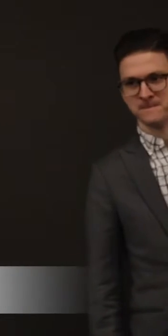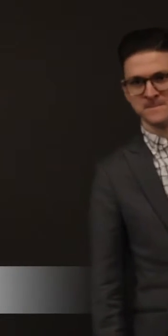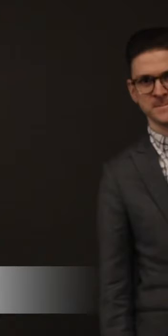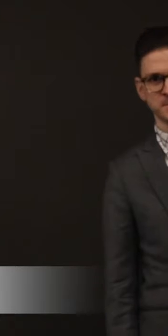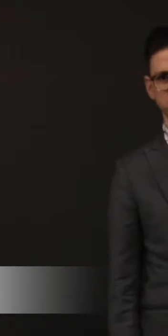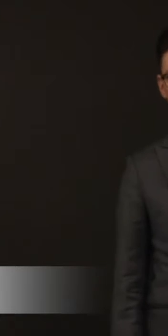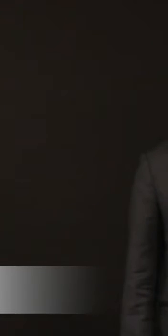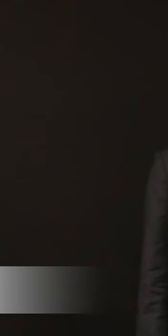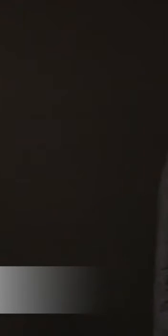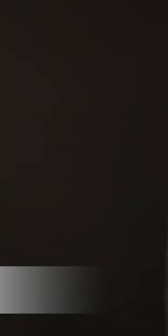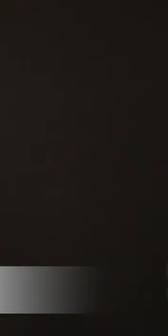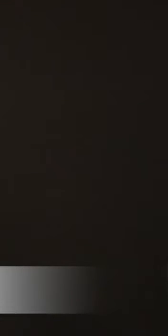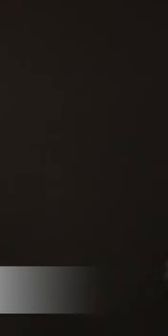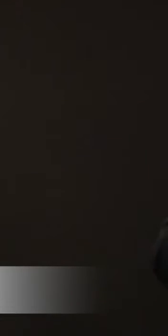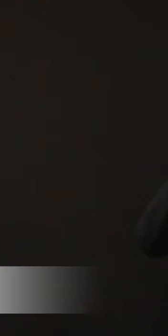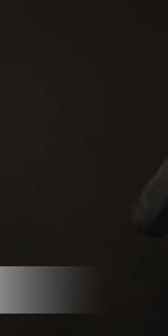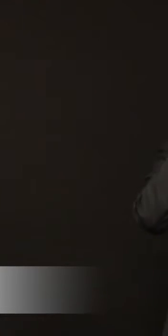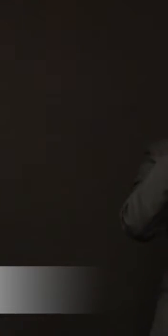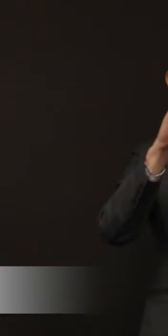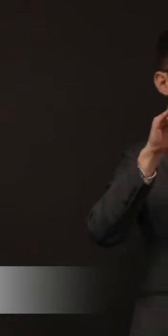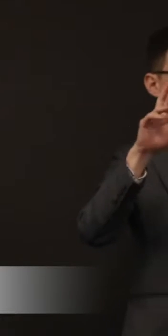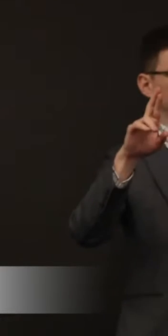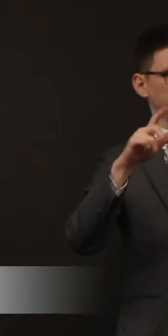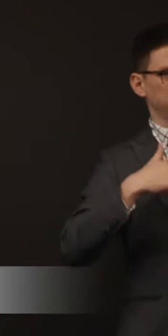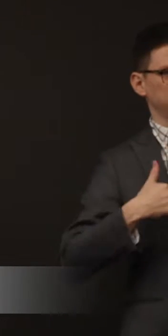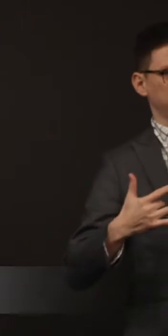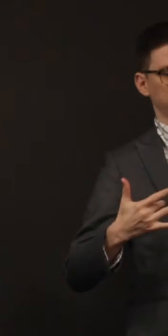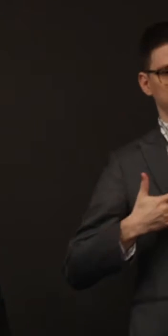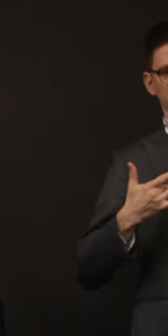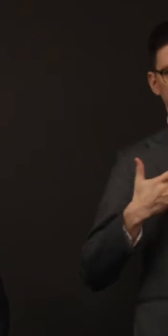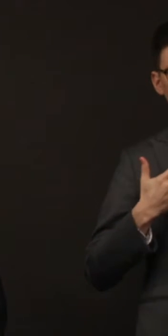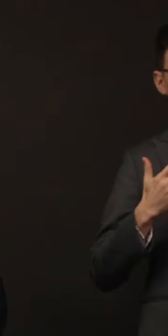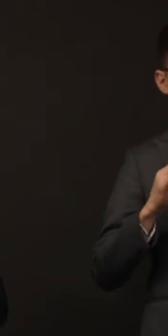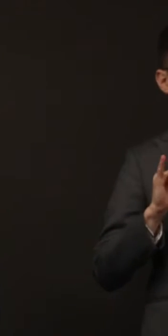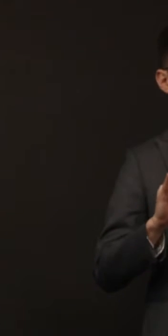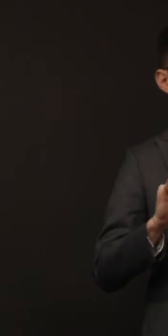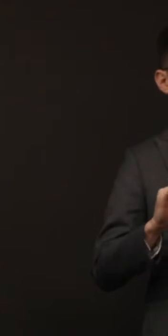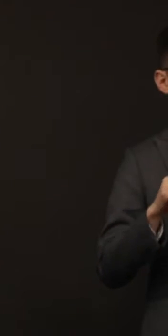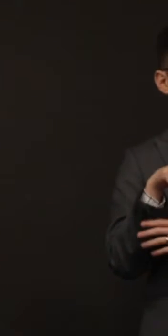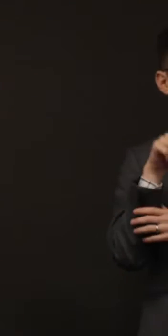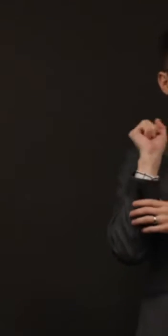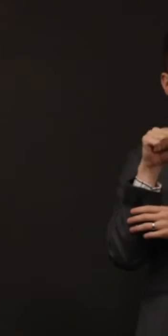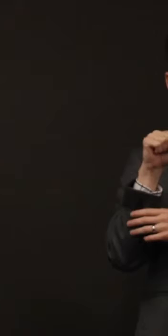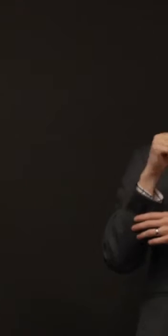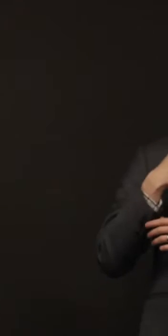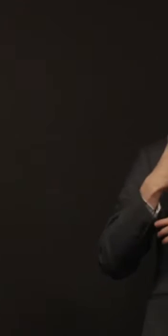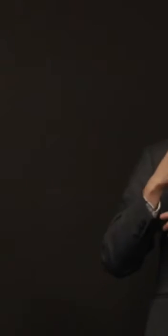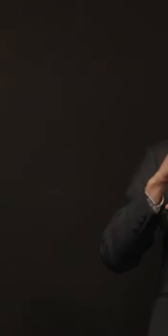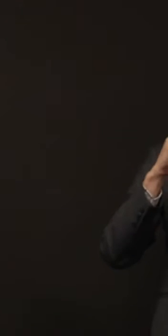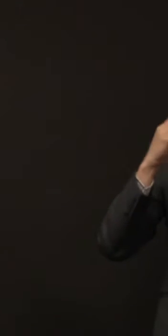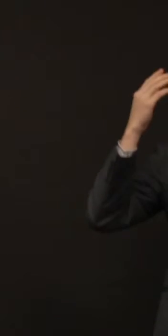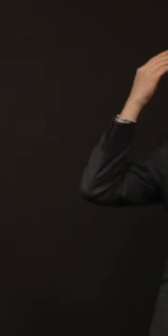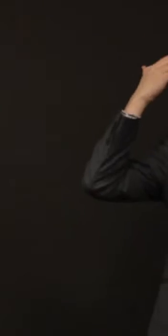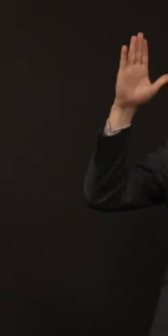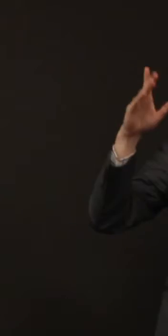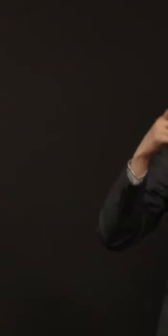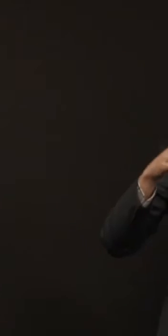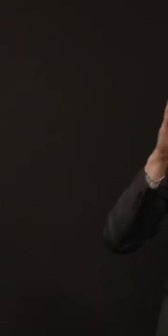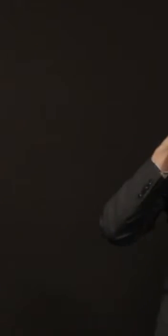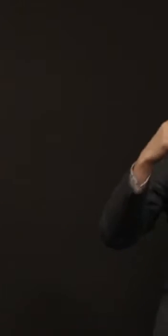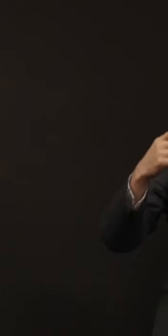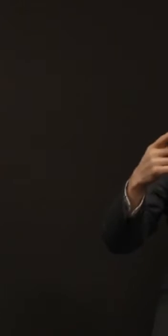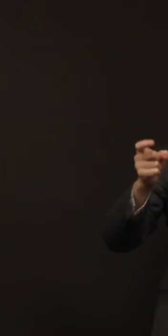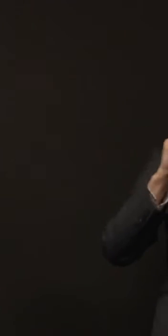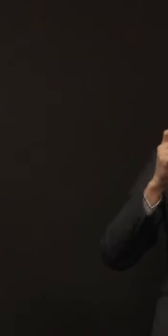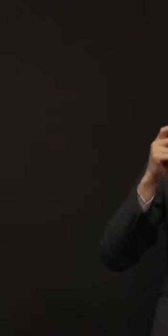Thank you, Jennifer. I am blown away by this. I had no idea that you were going to present me with the flag, and